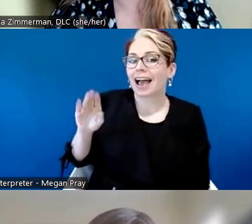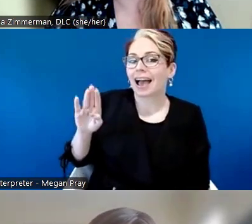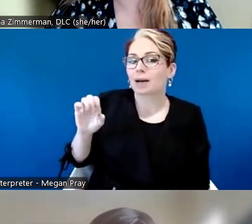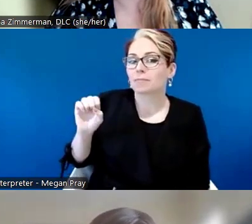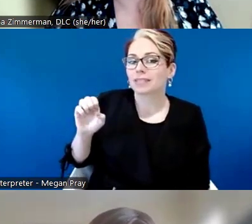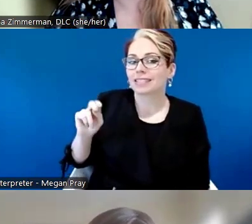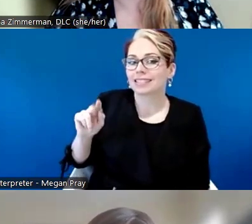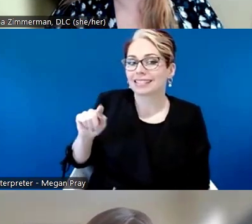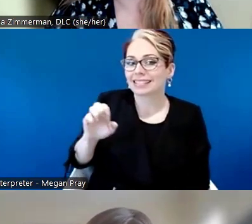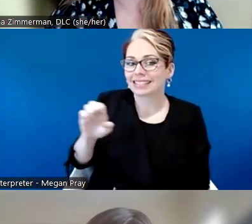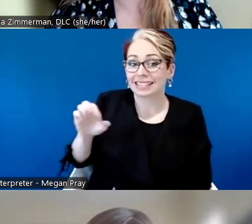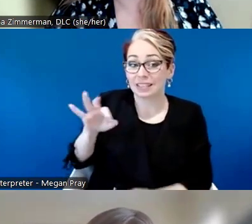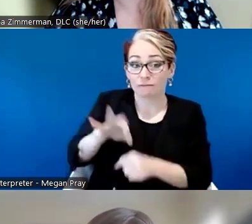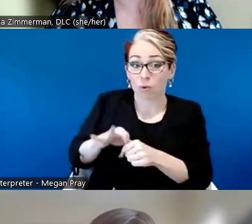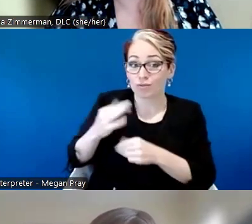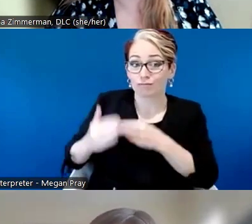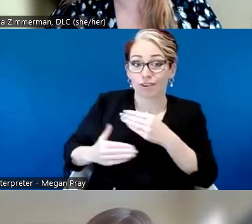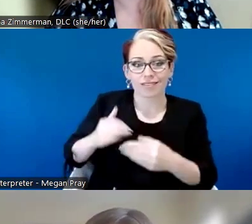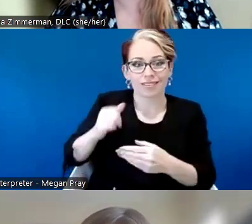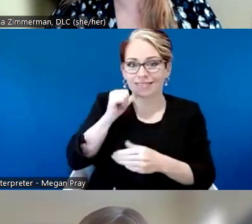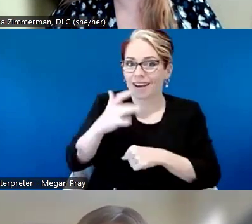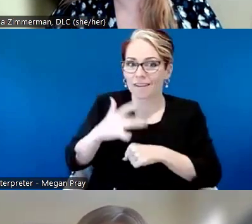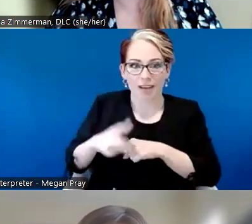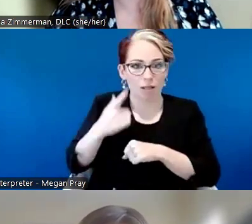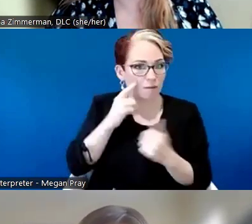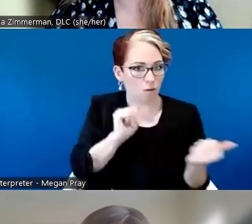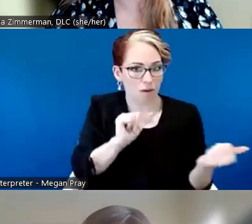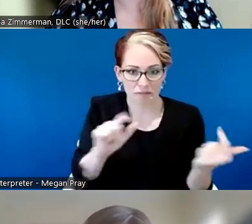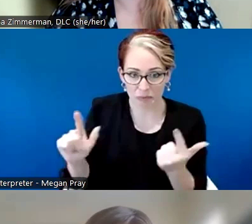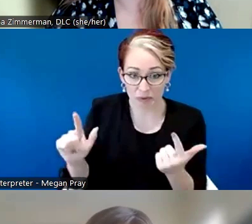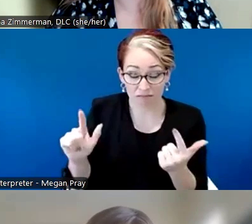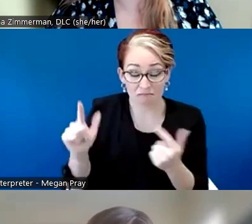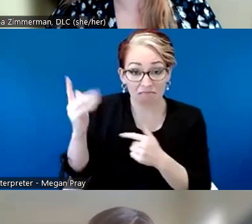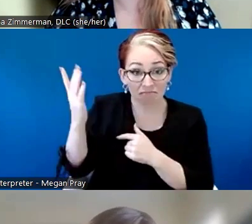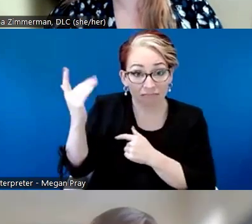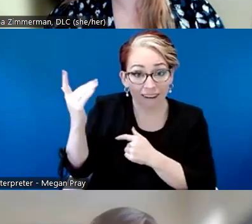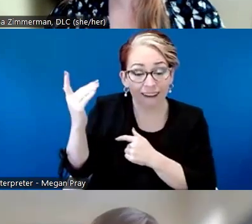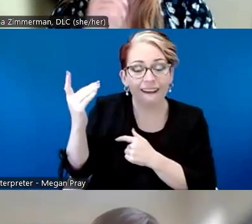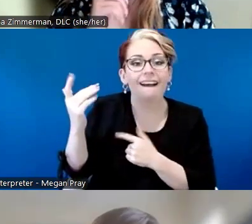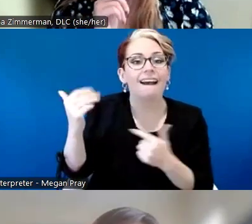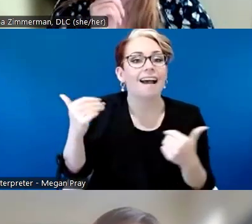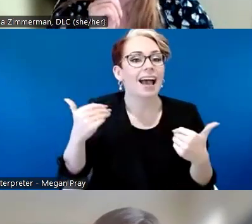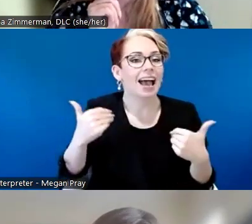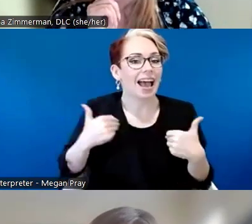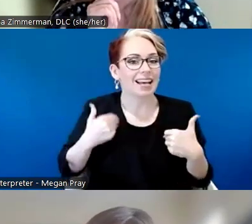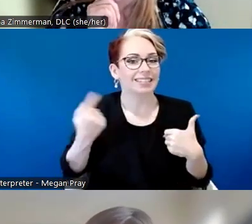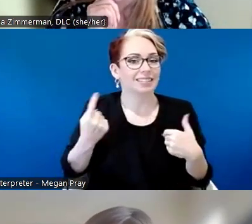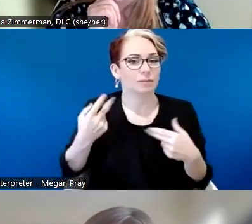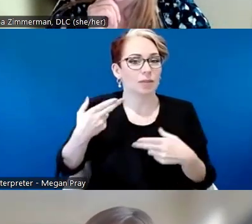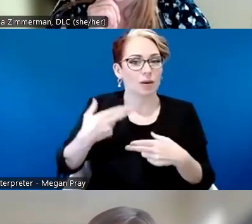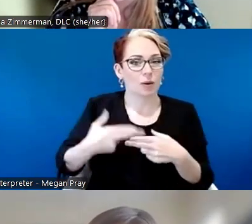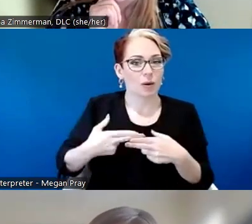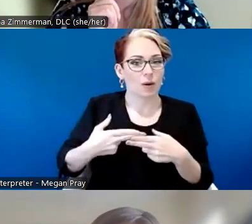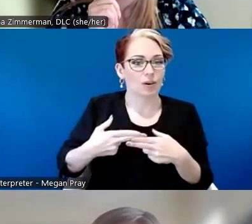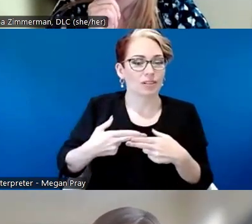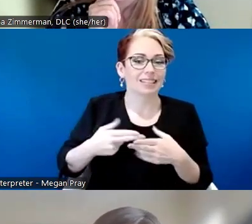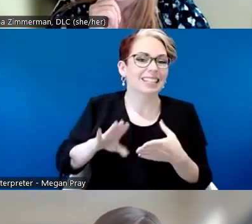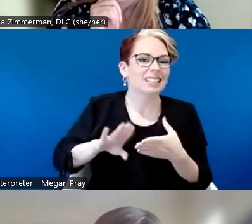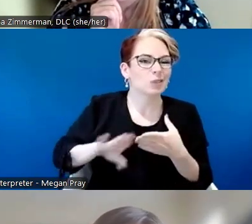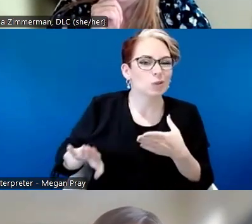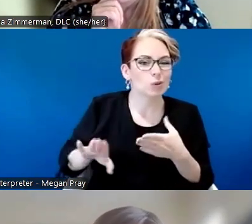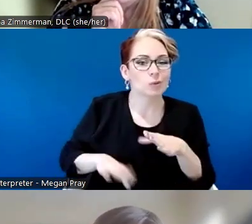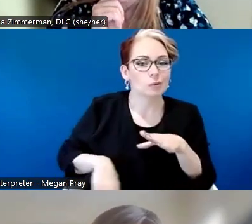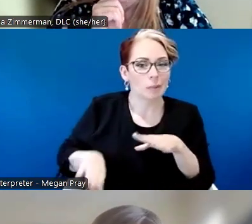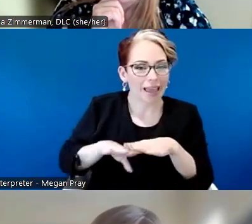not available to everyone because we had what's called an excuse-based or a